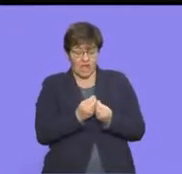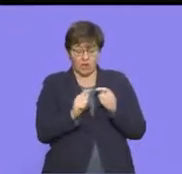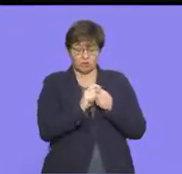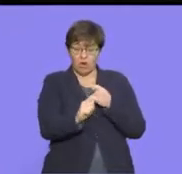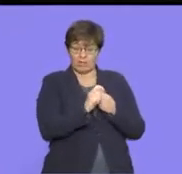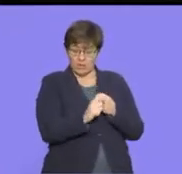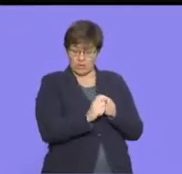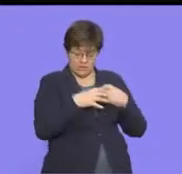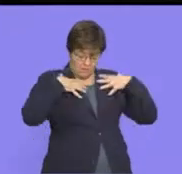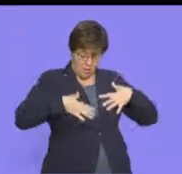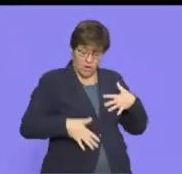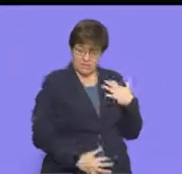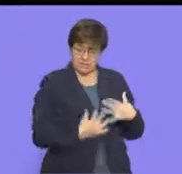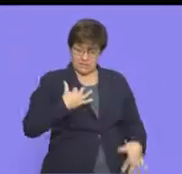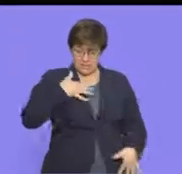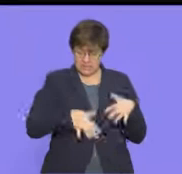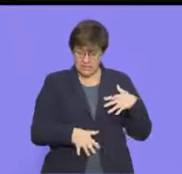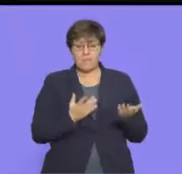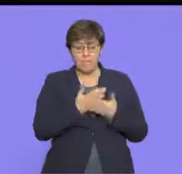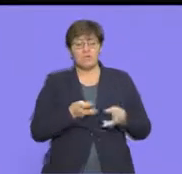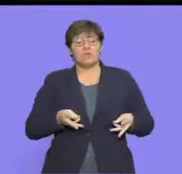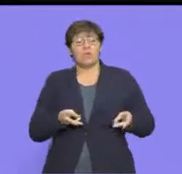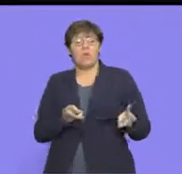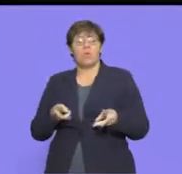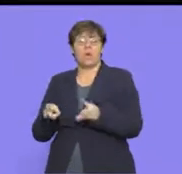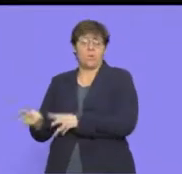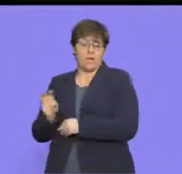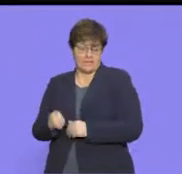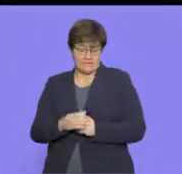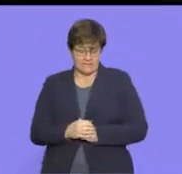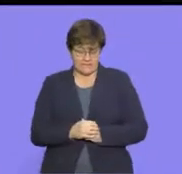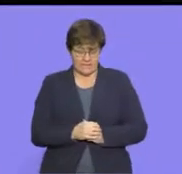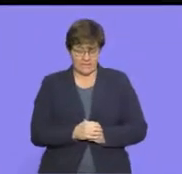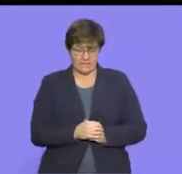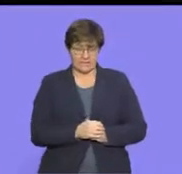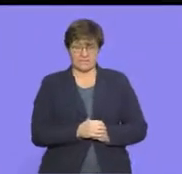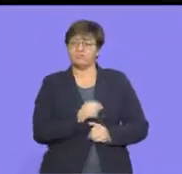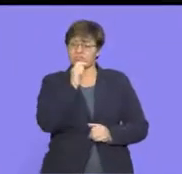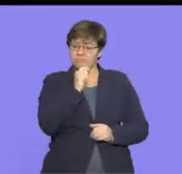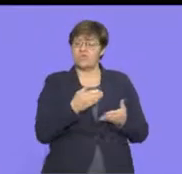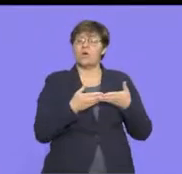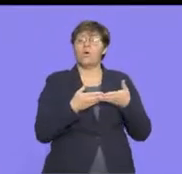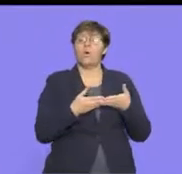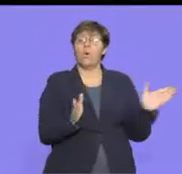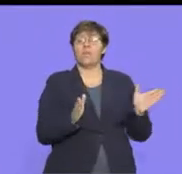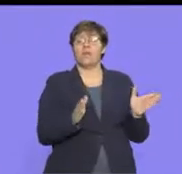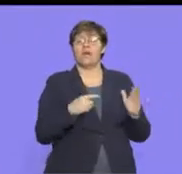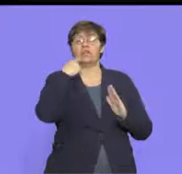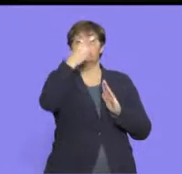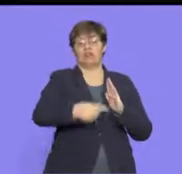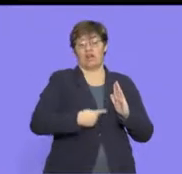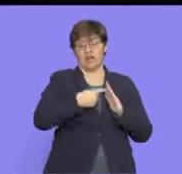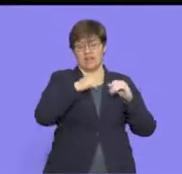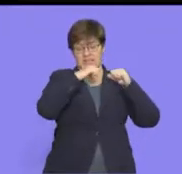want to transport, I need to have a way in which they can transport. And if you have a look over here, this is what we call an open